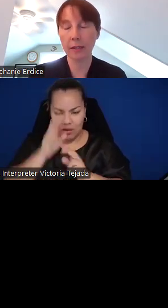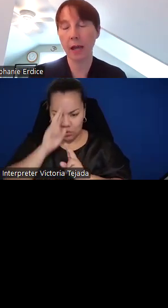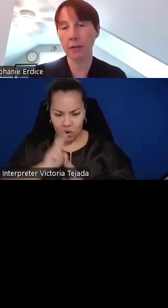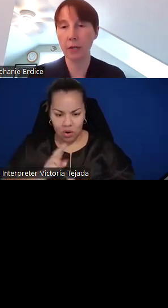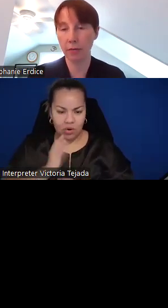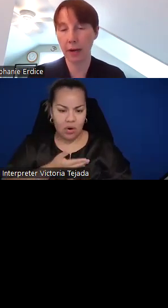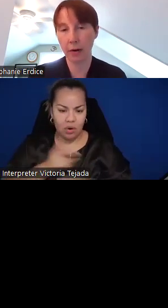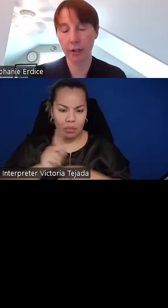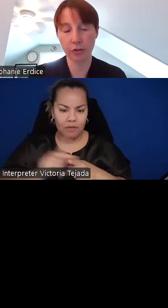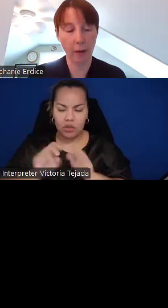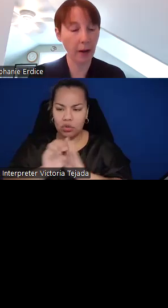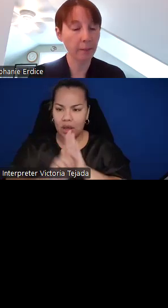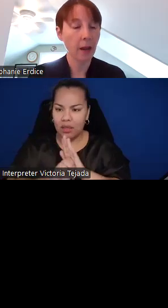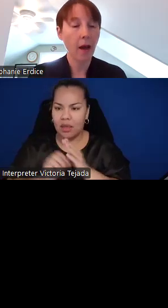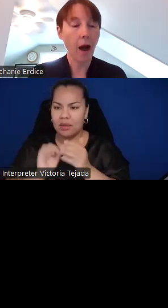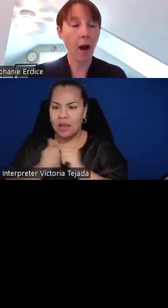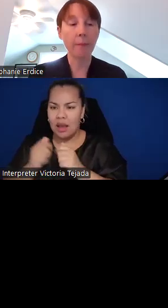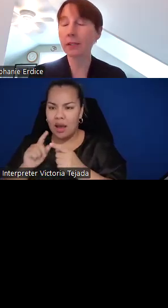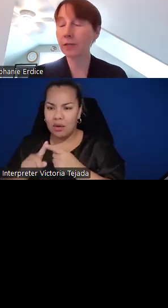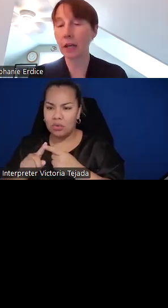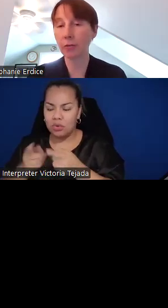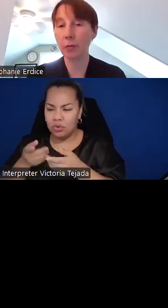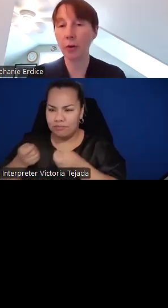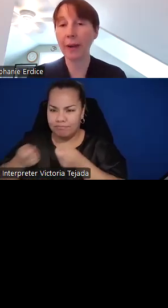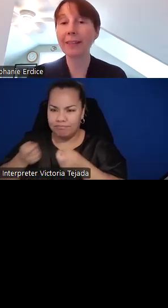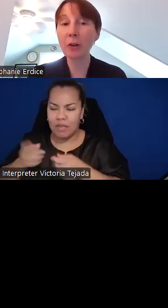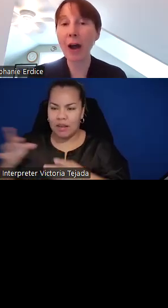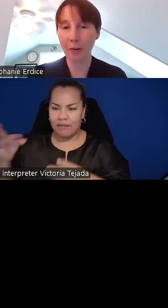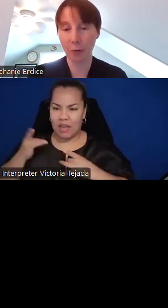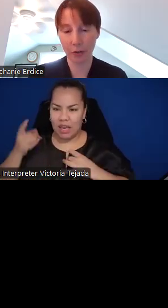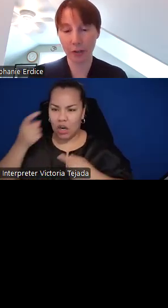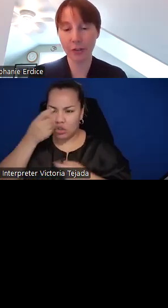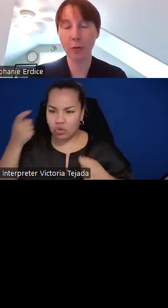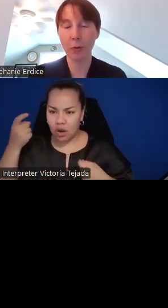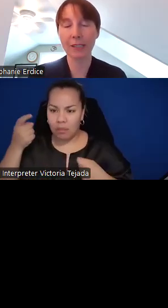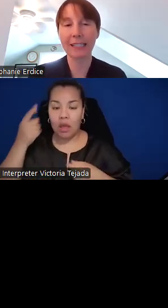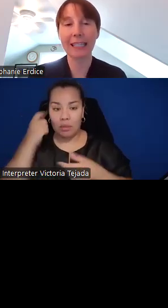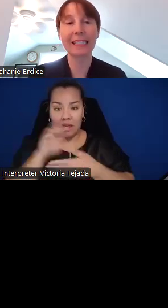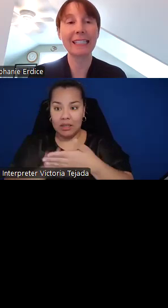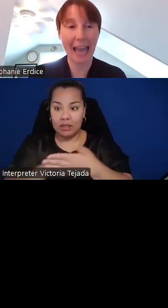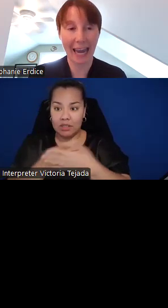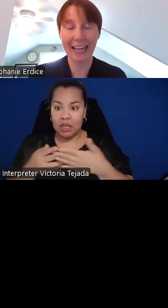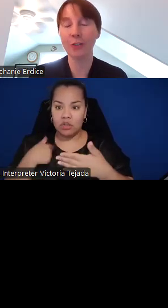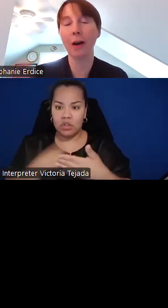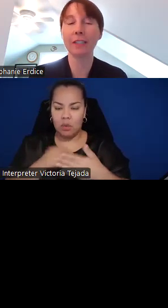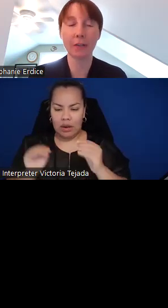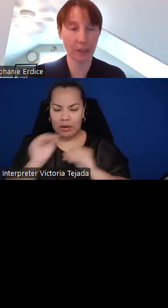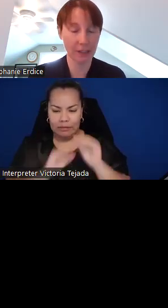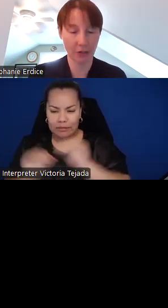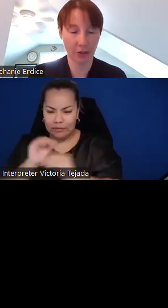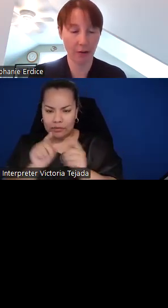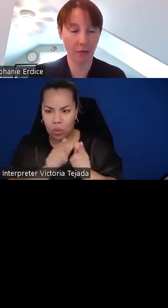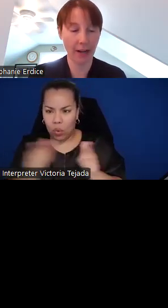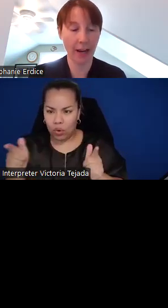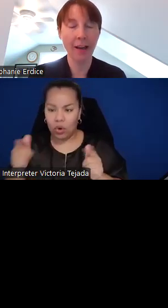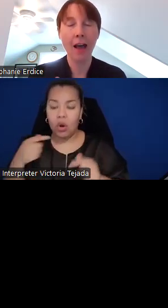professional ethics, how to deal with vicarious trauma. Because of scheduling, we're going a little out of order. So we're presenting it today, and you'll have a